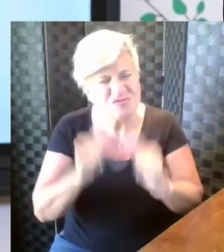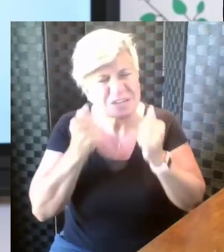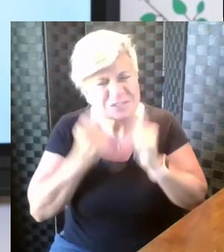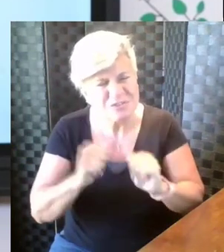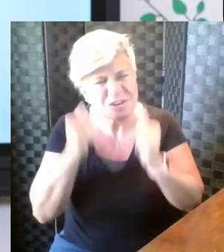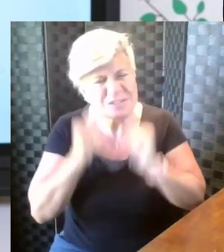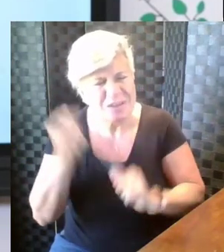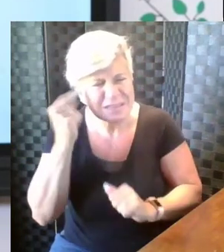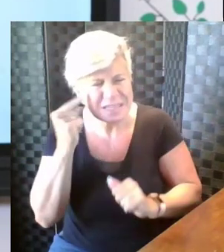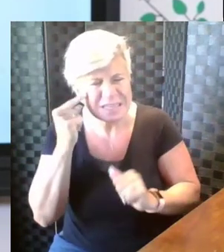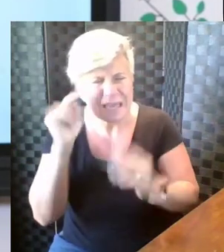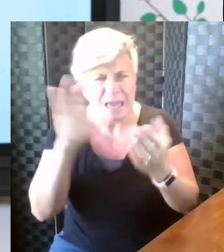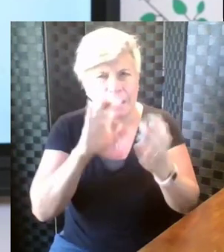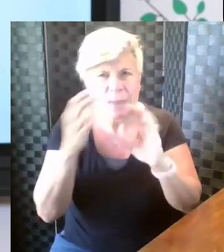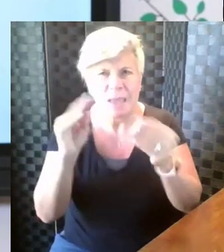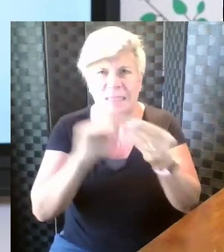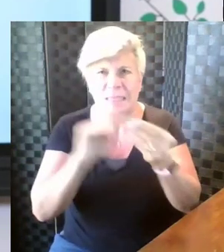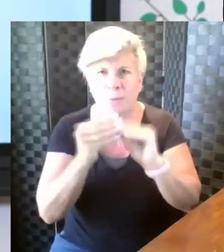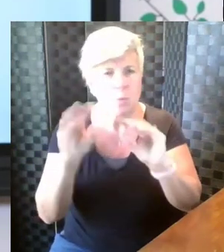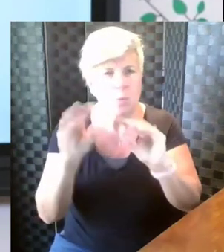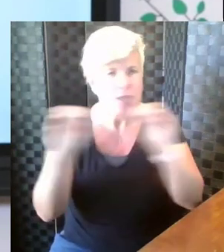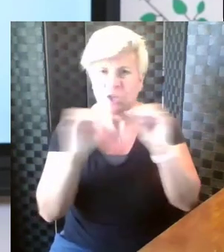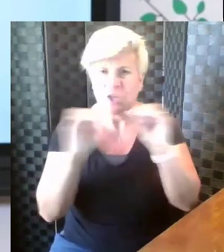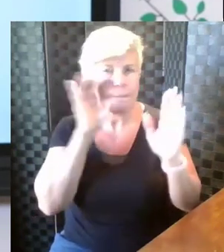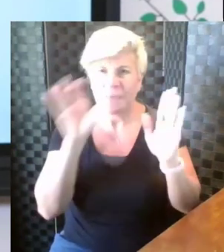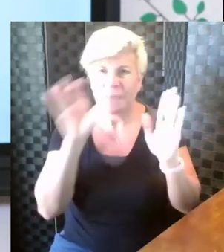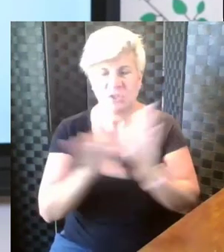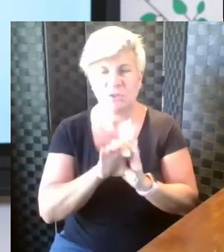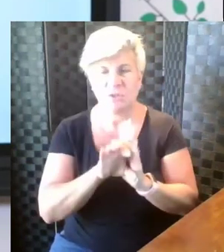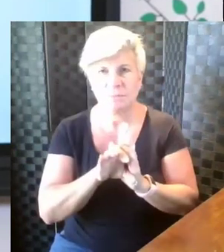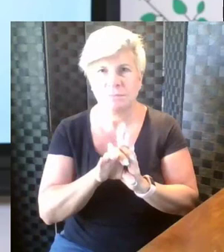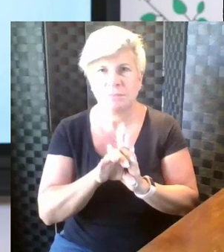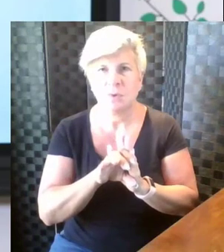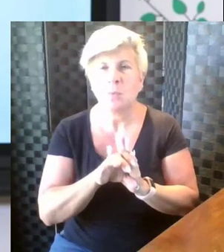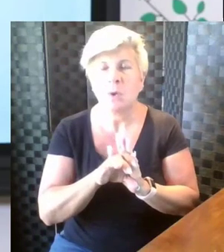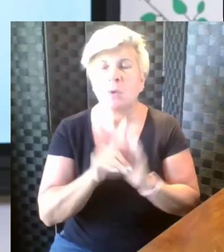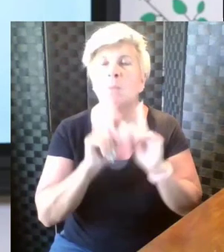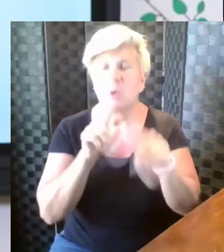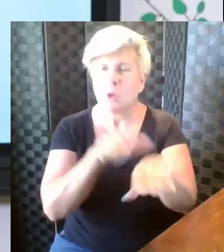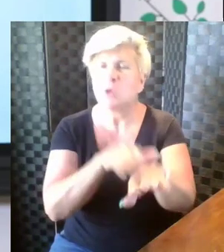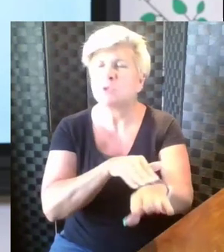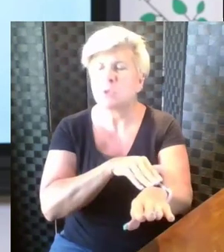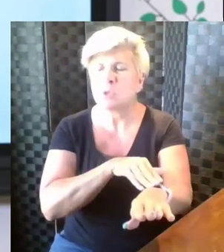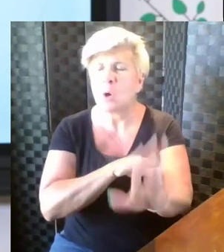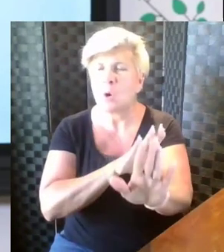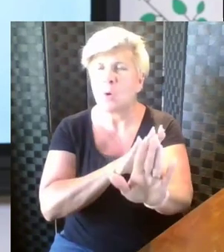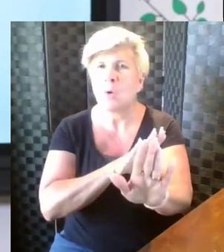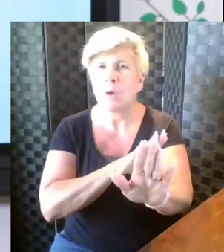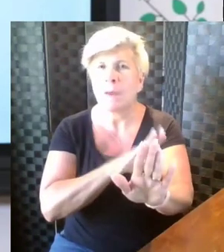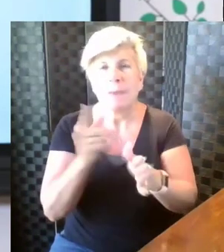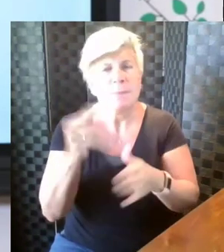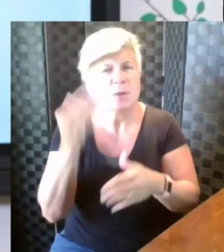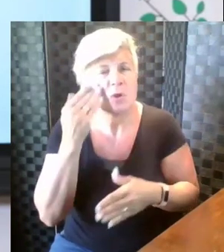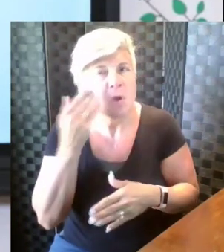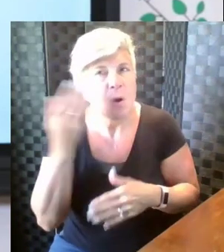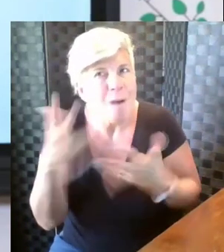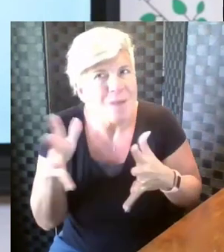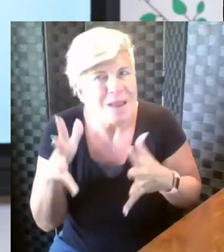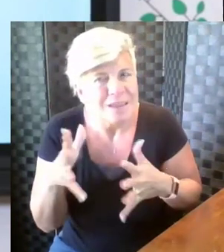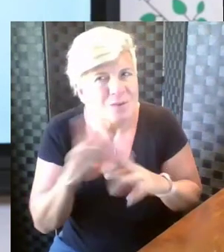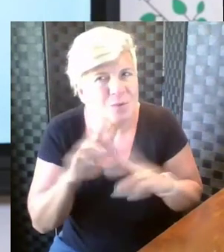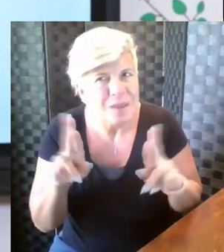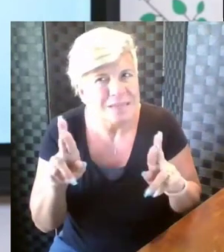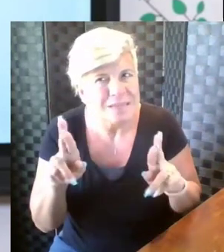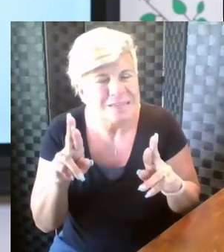thinking and be able to compare those numerals or numbers. So we're going to take baby steps as we get there today. You might be ahead of me. I'm sure you're already ready to